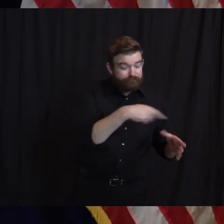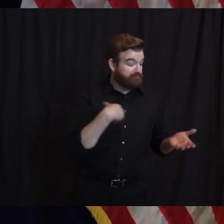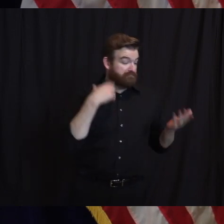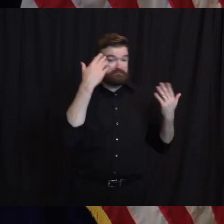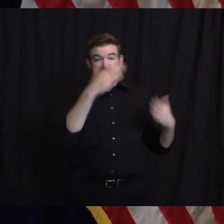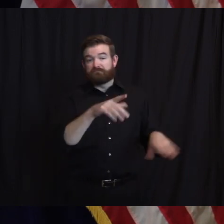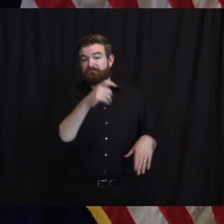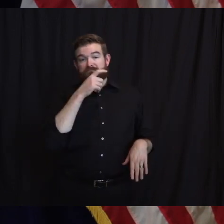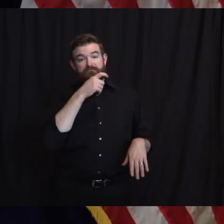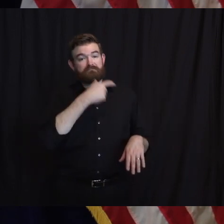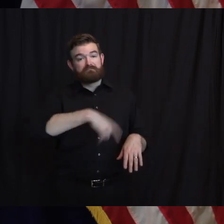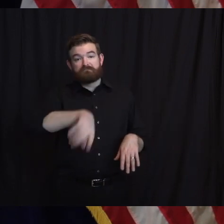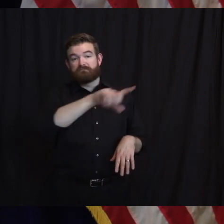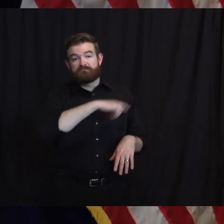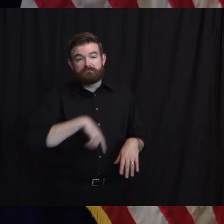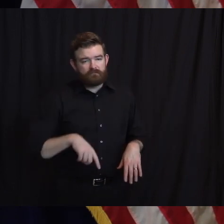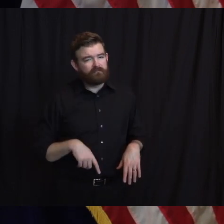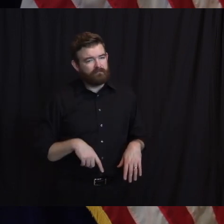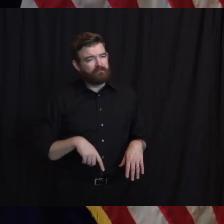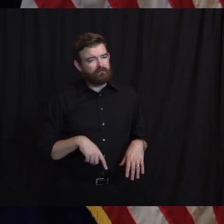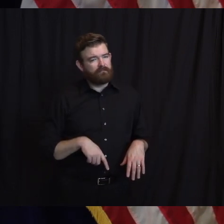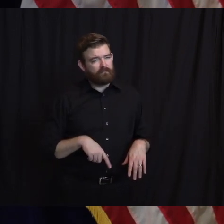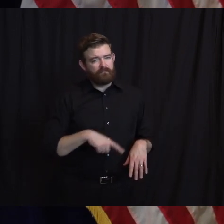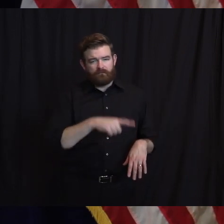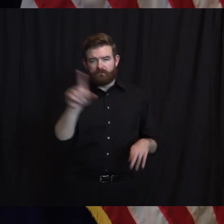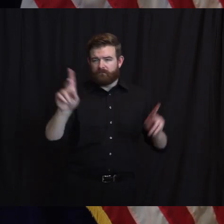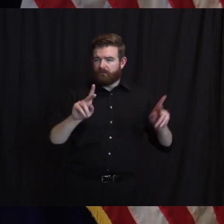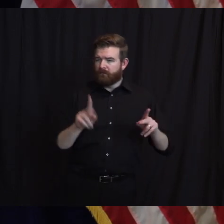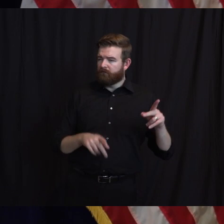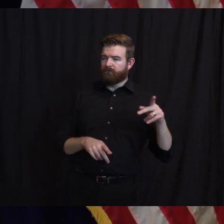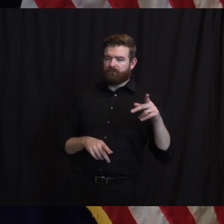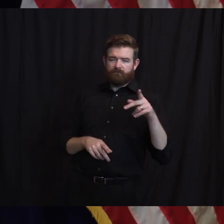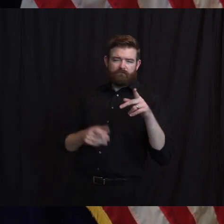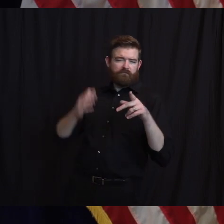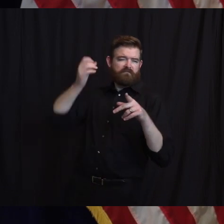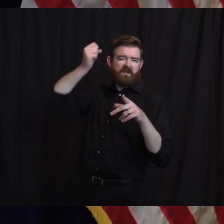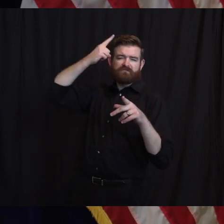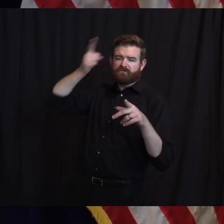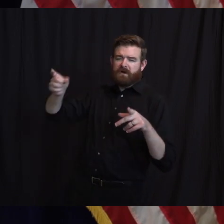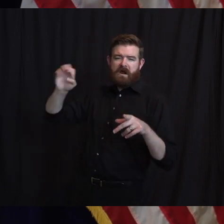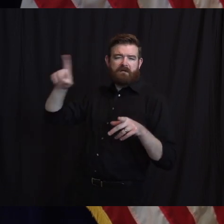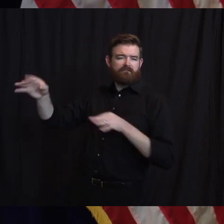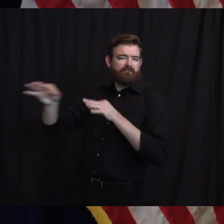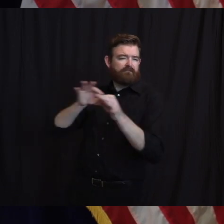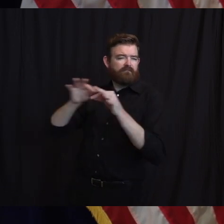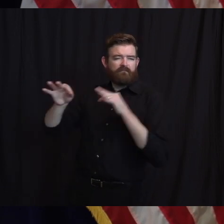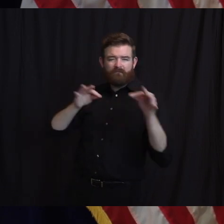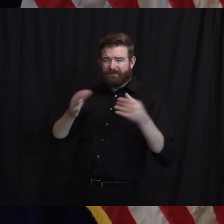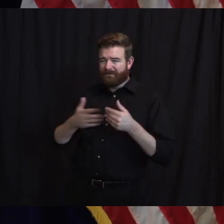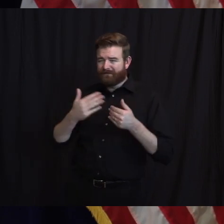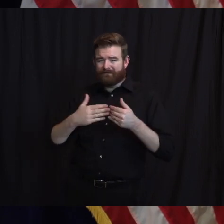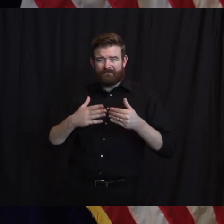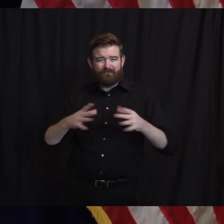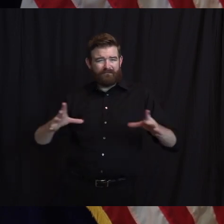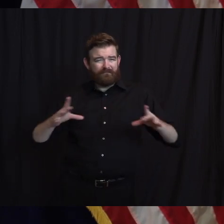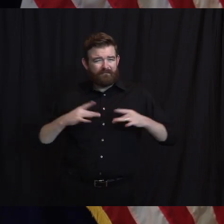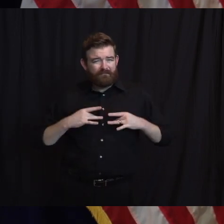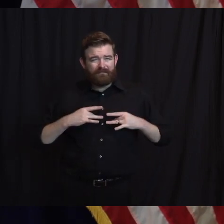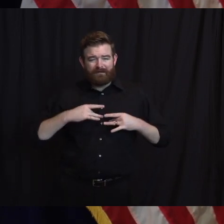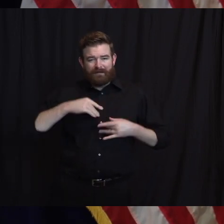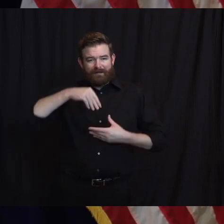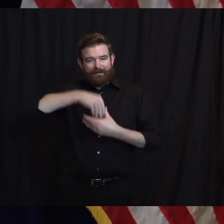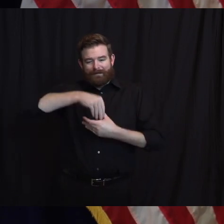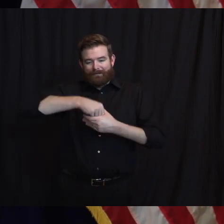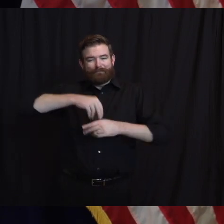rationale, what Ed discussed earlier, the intensity of the potential of infection indoors and the steps that have to be